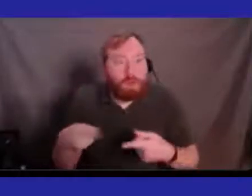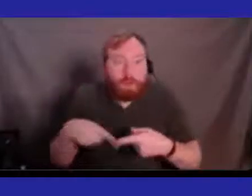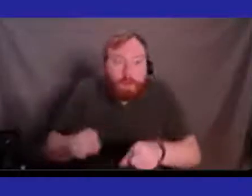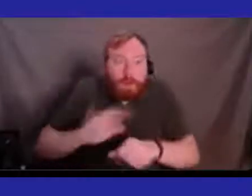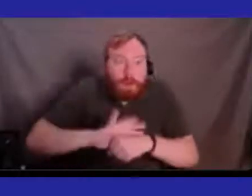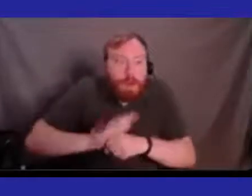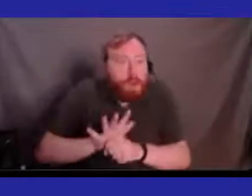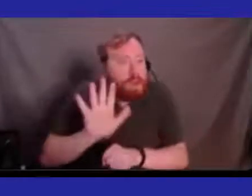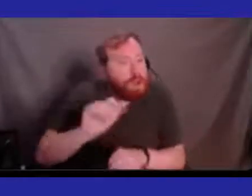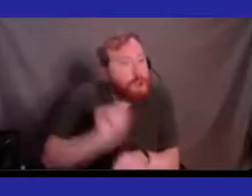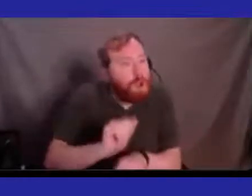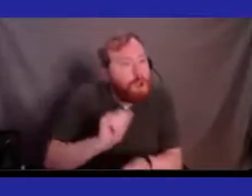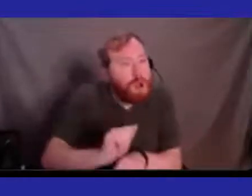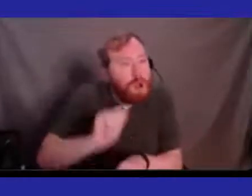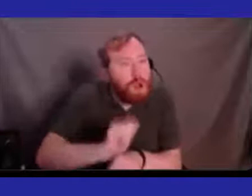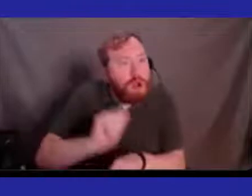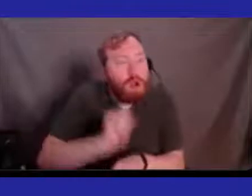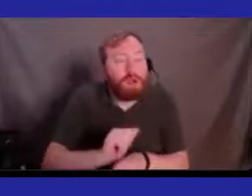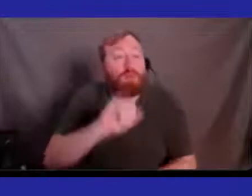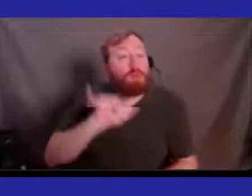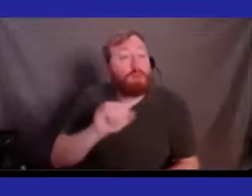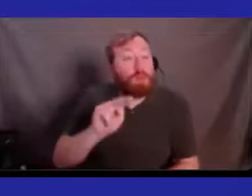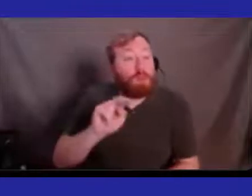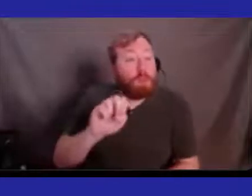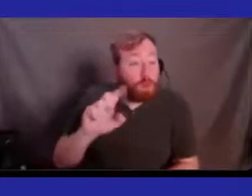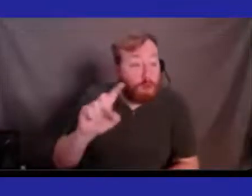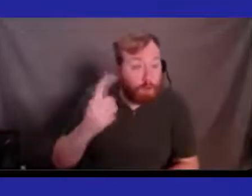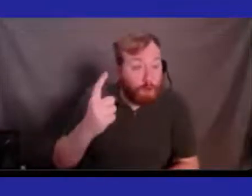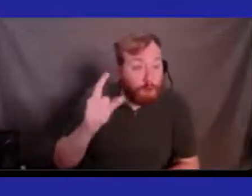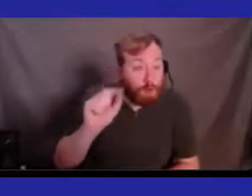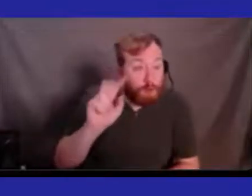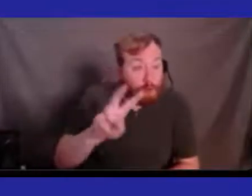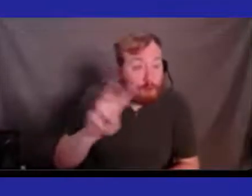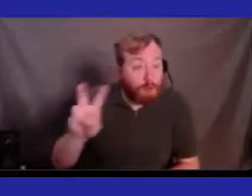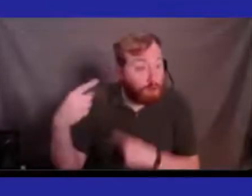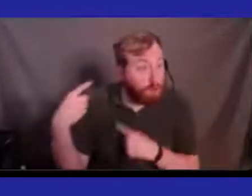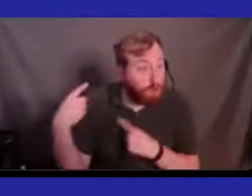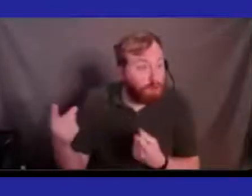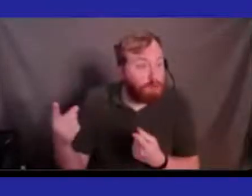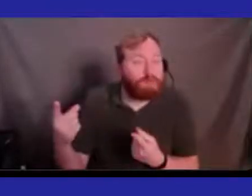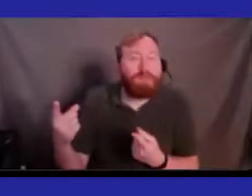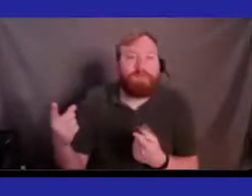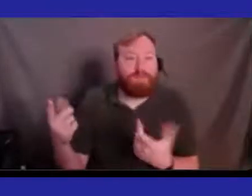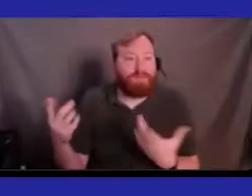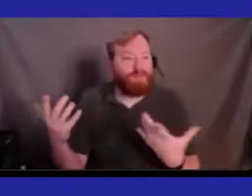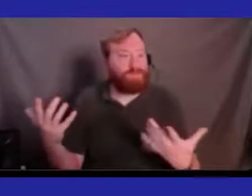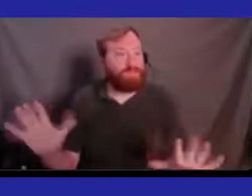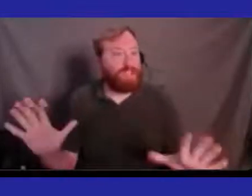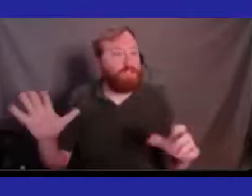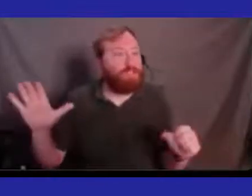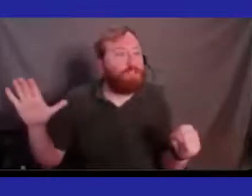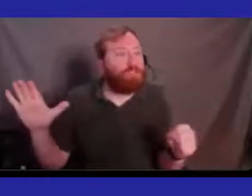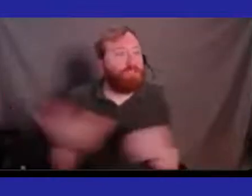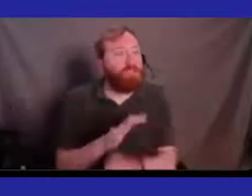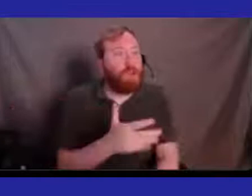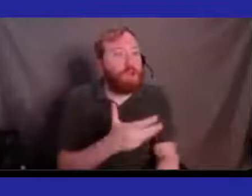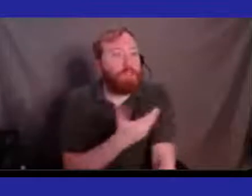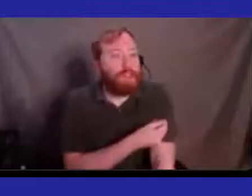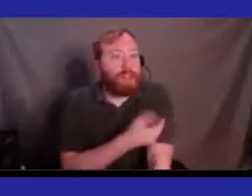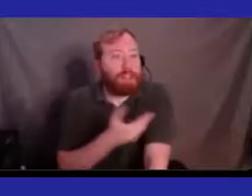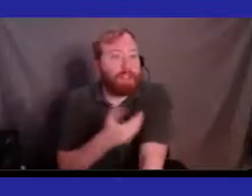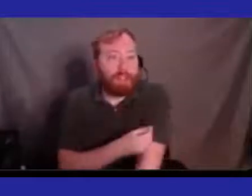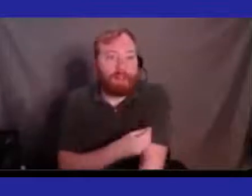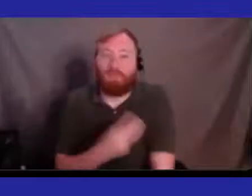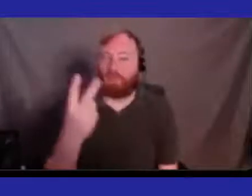June 1st, 2022, we have fully vaccinated, meaning 2 doses,